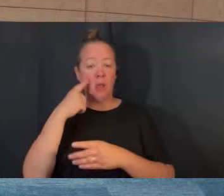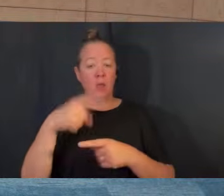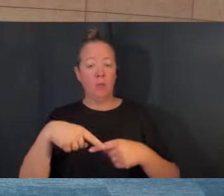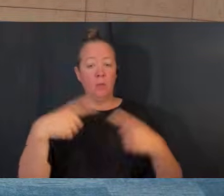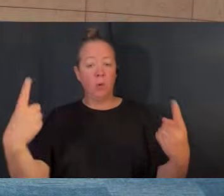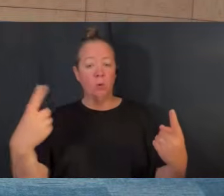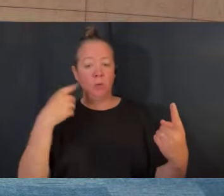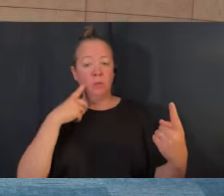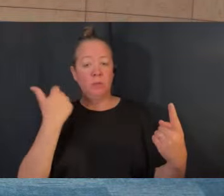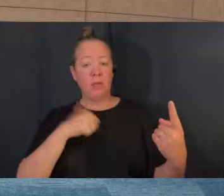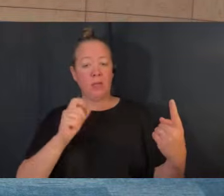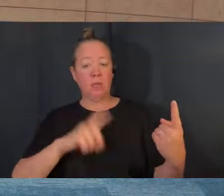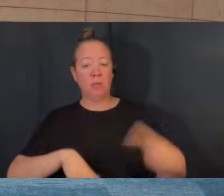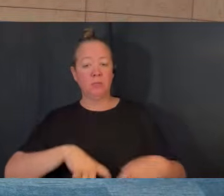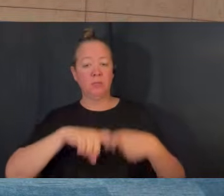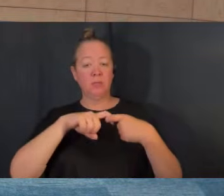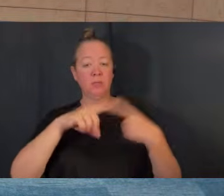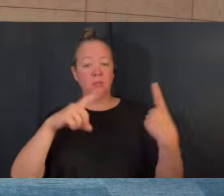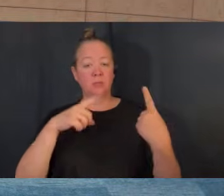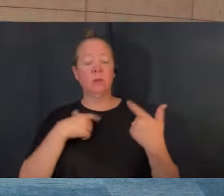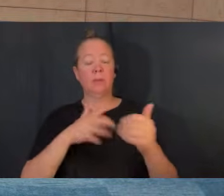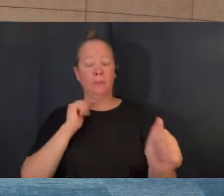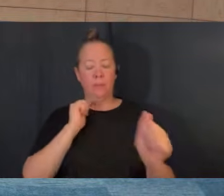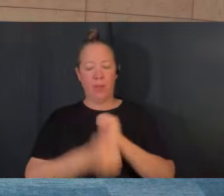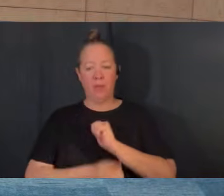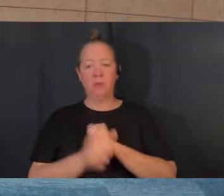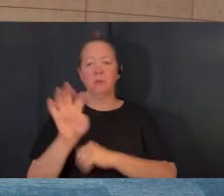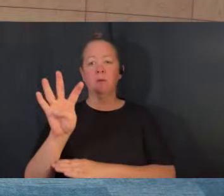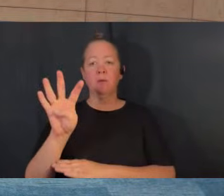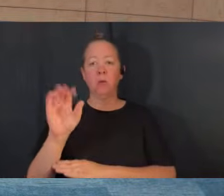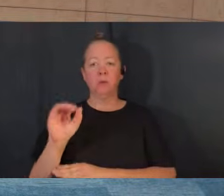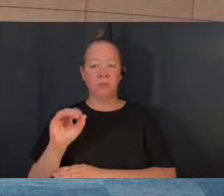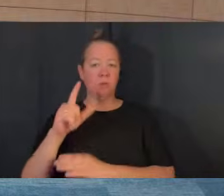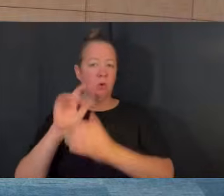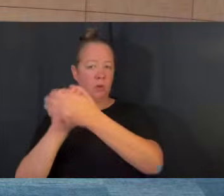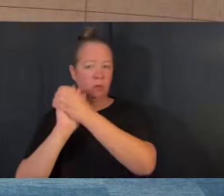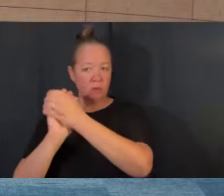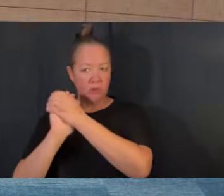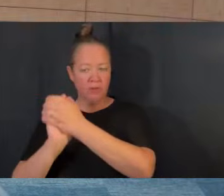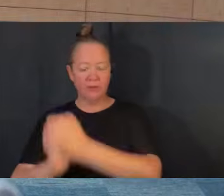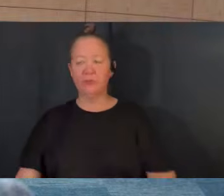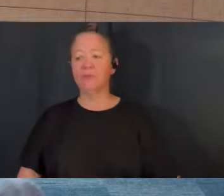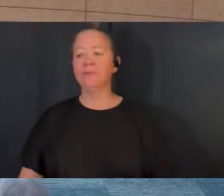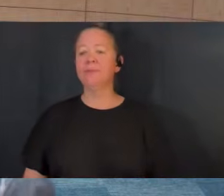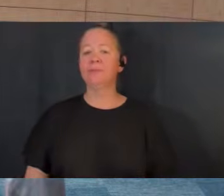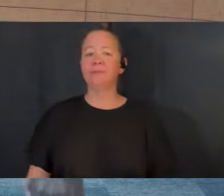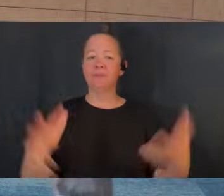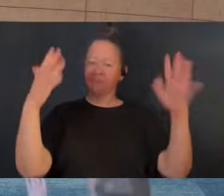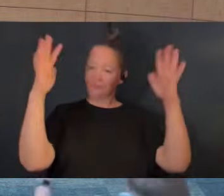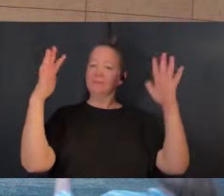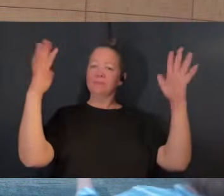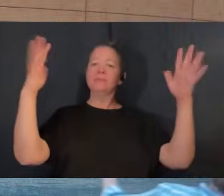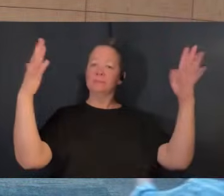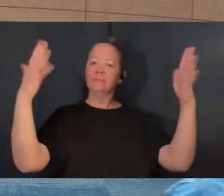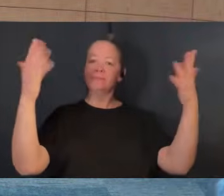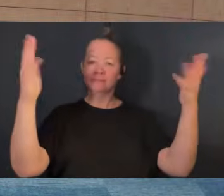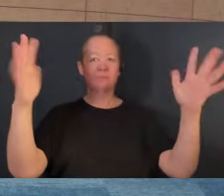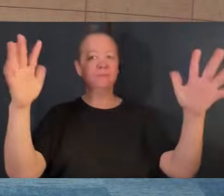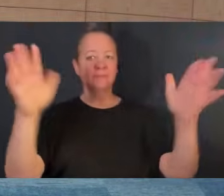4-0. Congratulations, Cheverly. Yeah, let's clap it up. Let's clap it up for